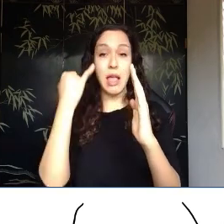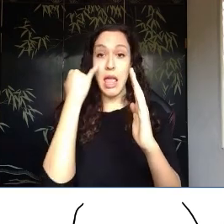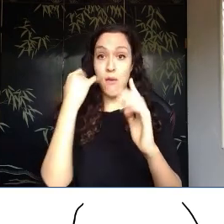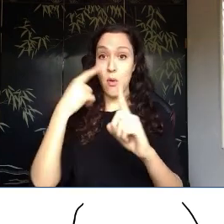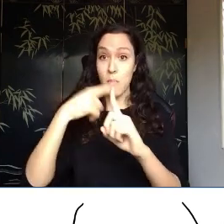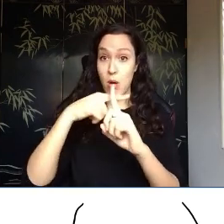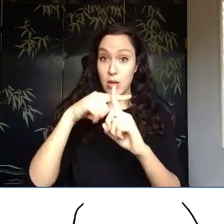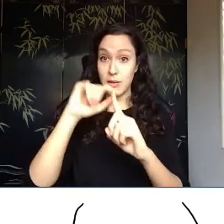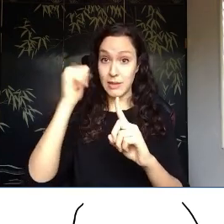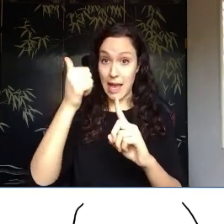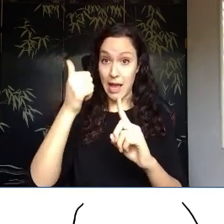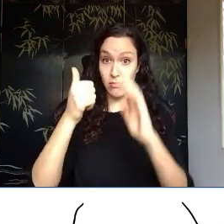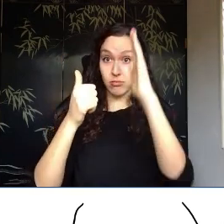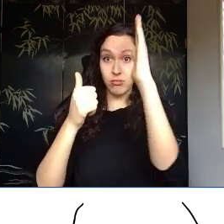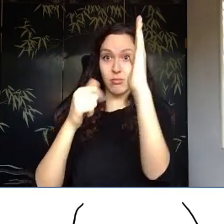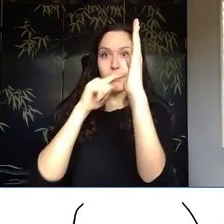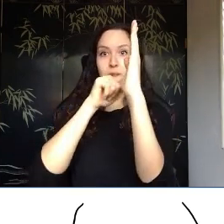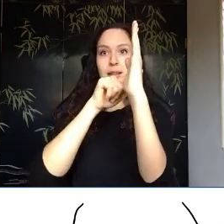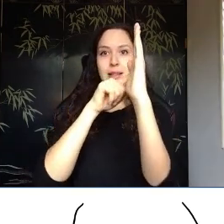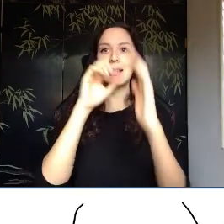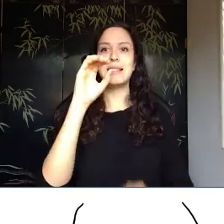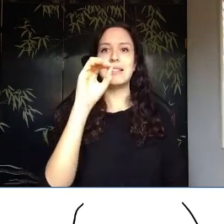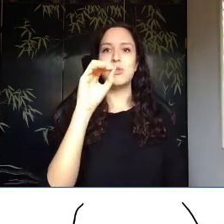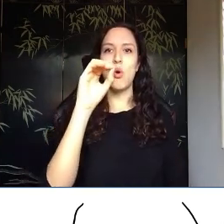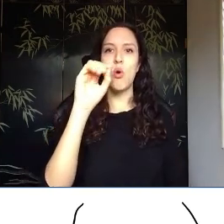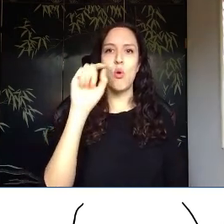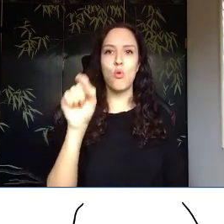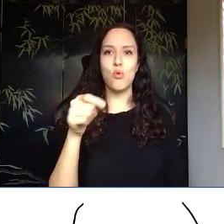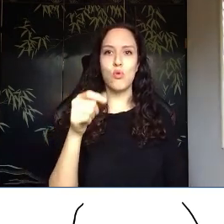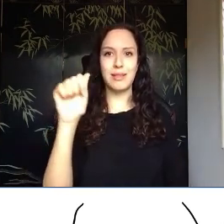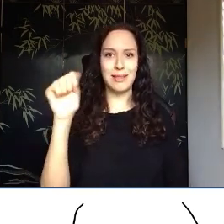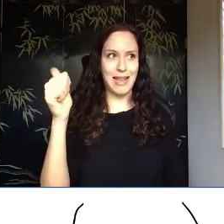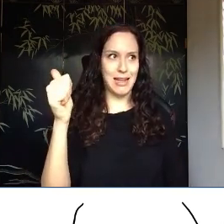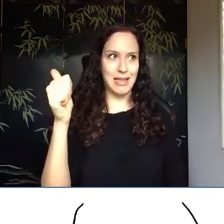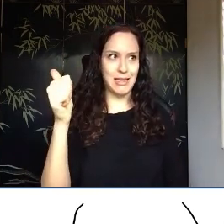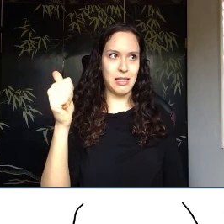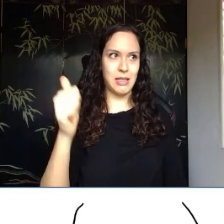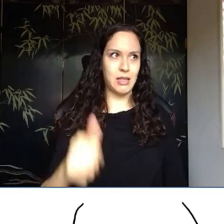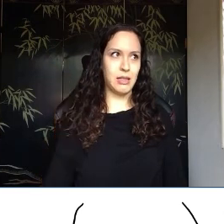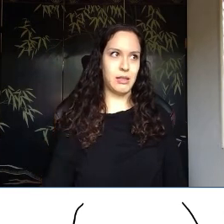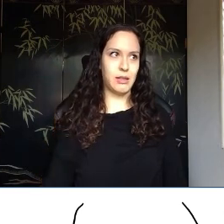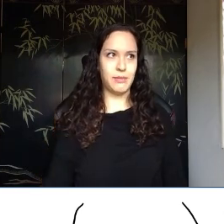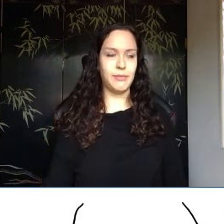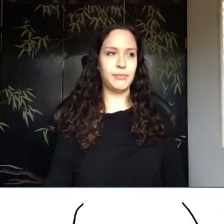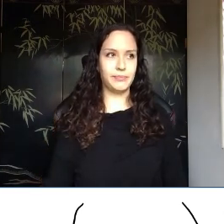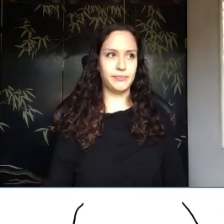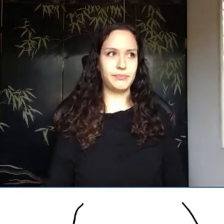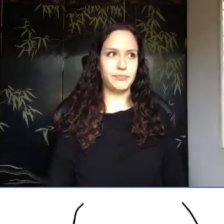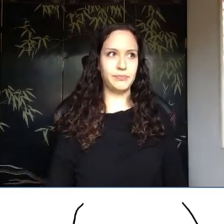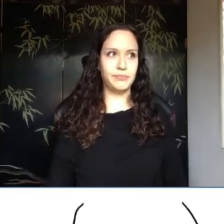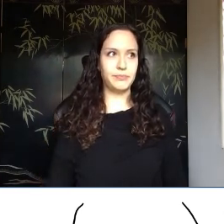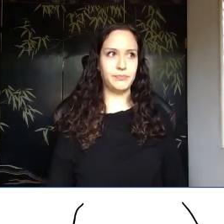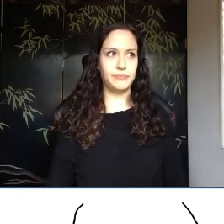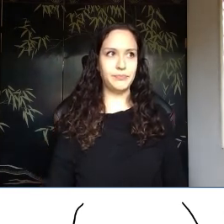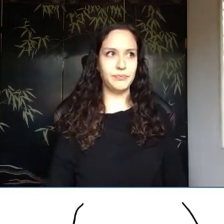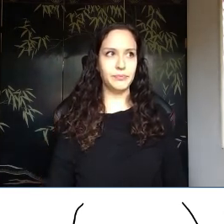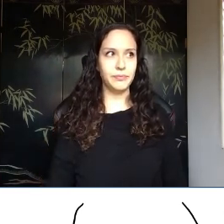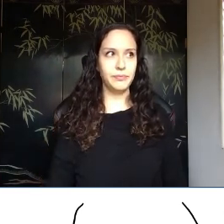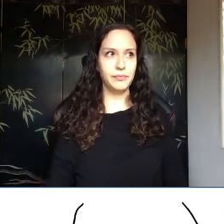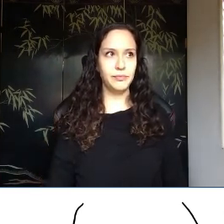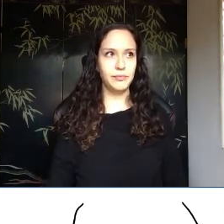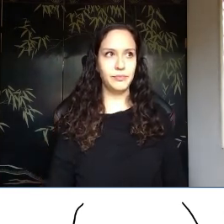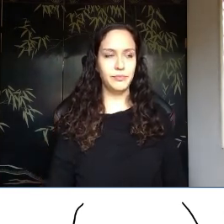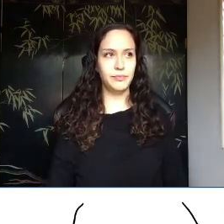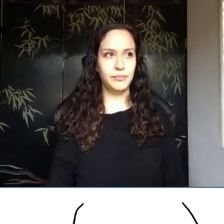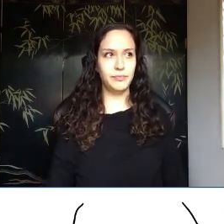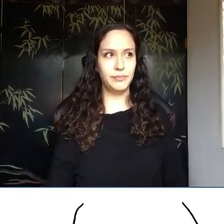the coordinate? 0, 10. Oh, it should be the x. Okay. Or think of the opposite way. Look,